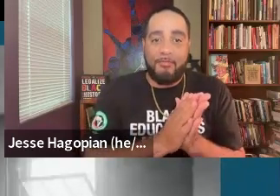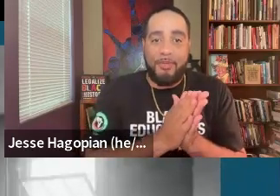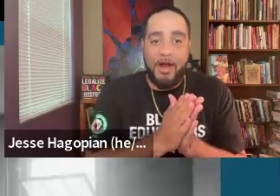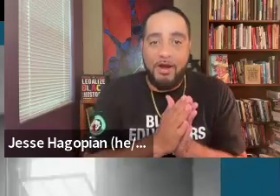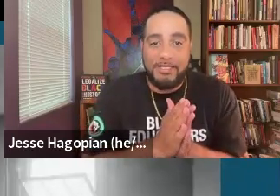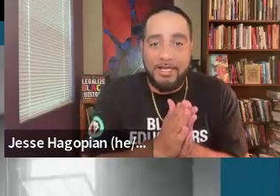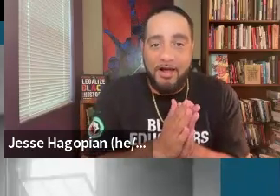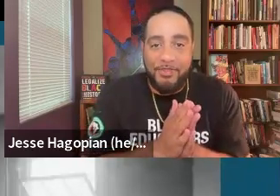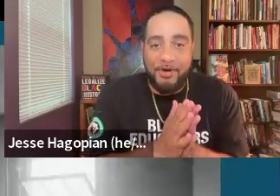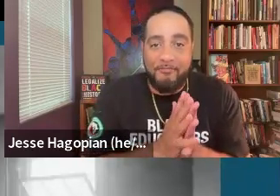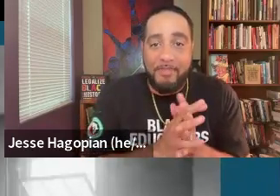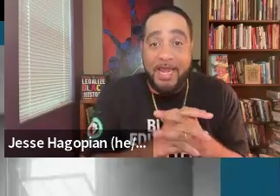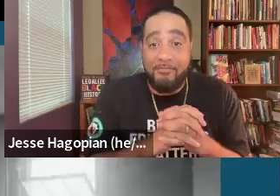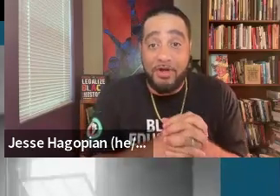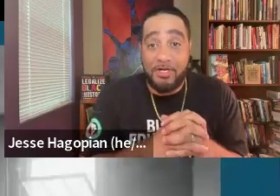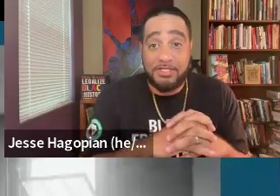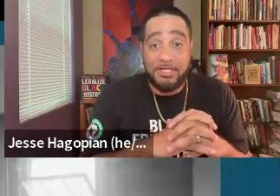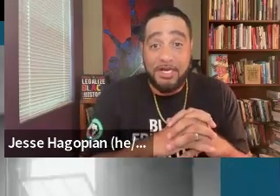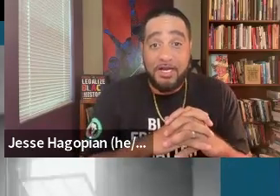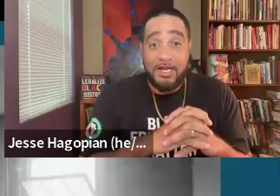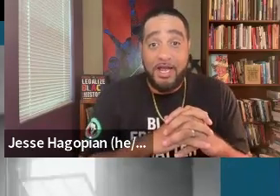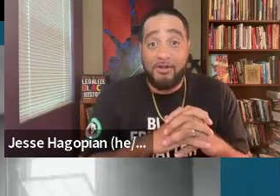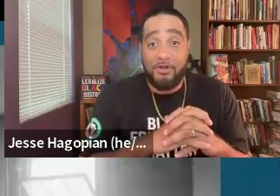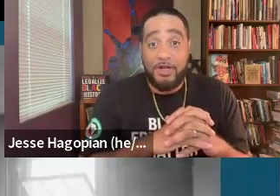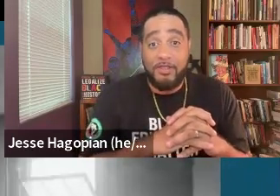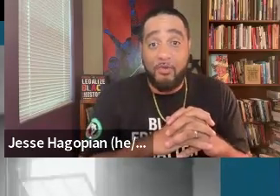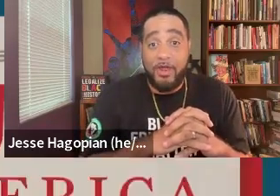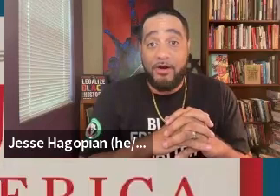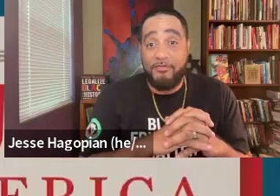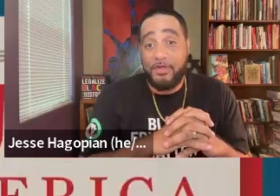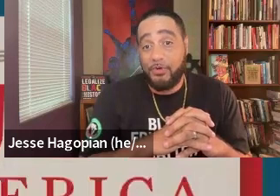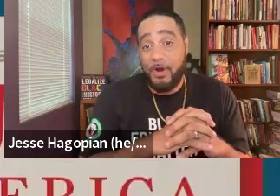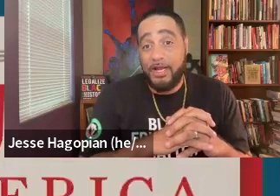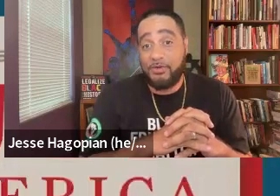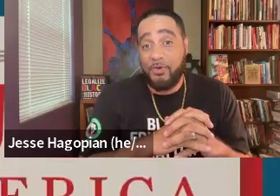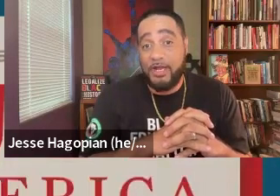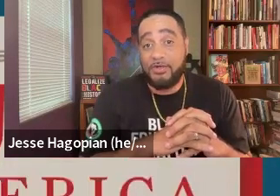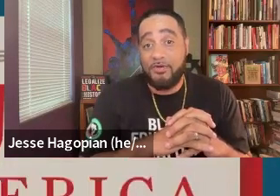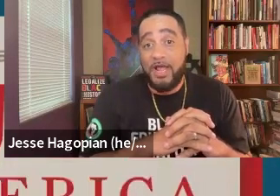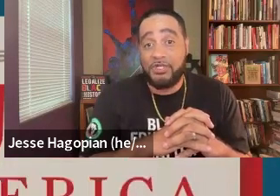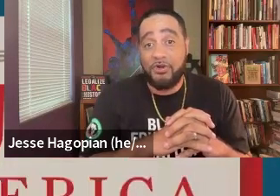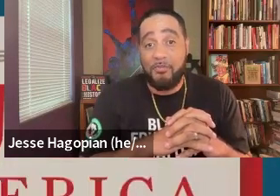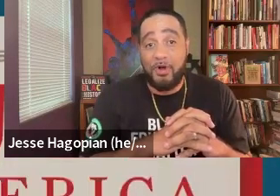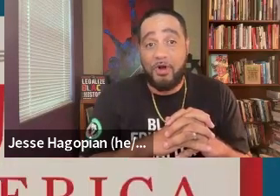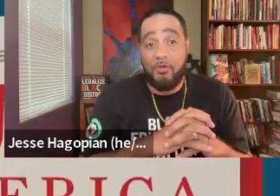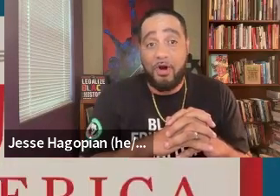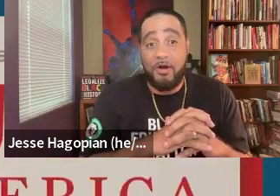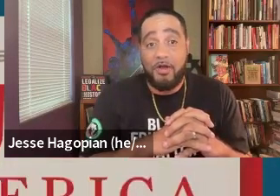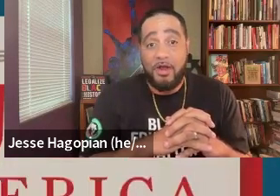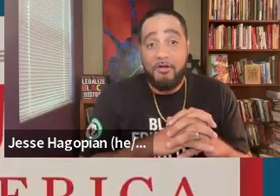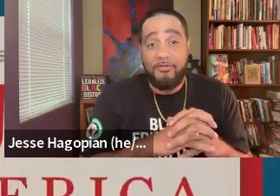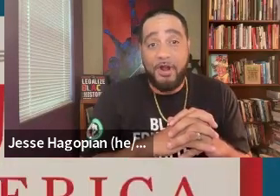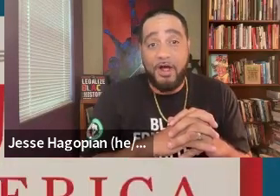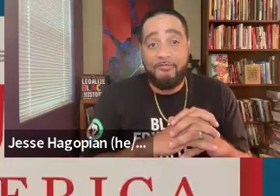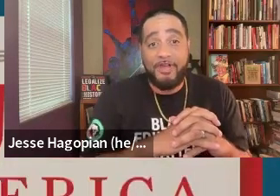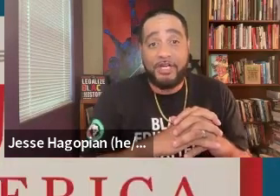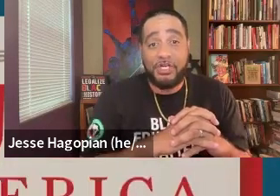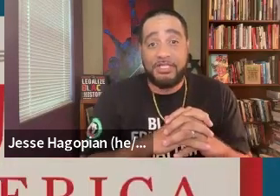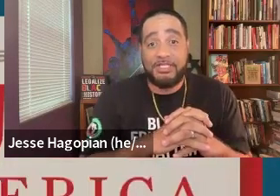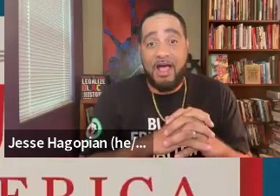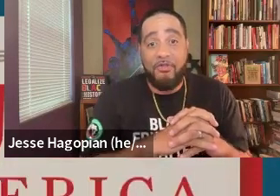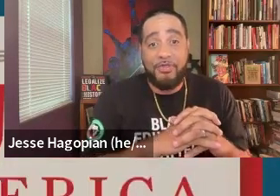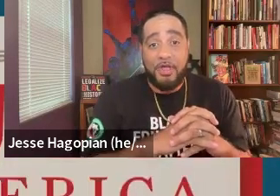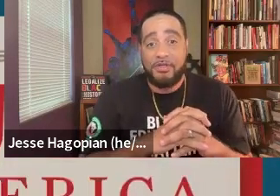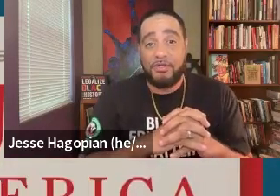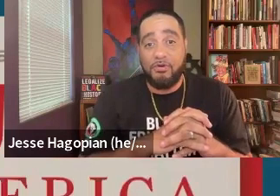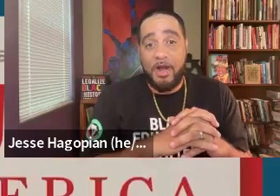And Perry is the author of many books, including the winner of the 2022 National Book Award for